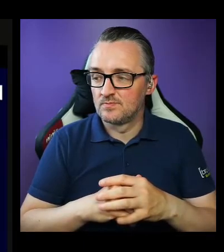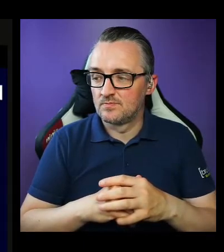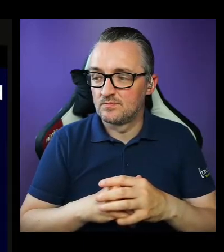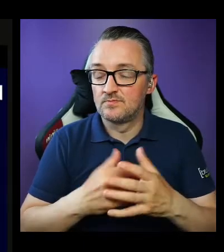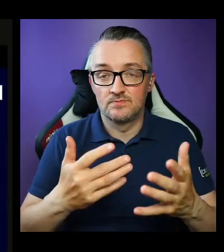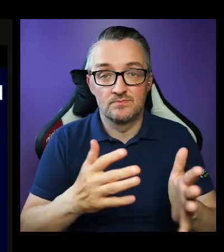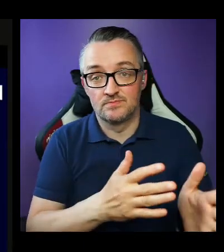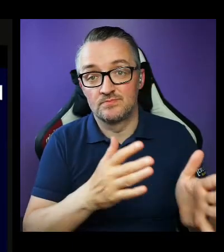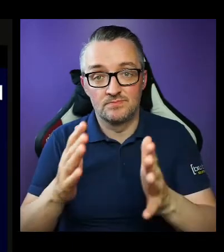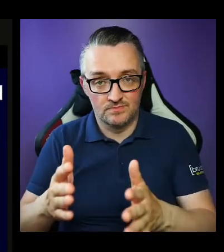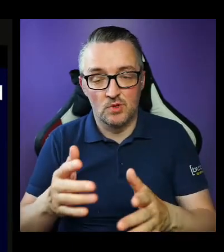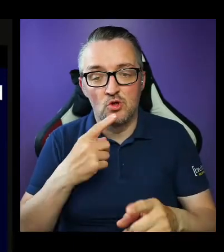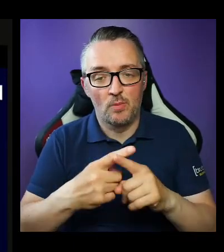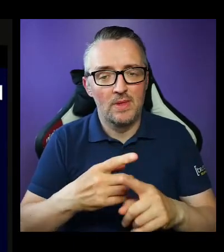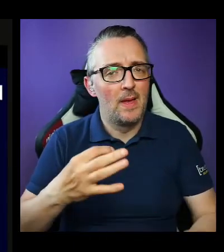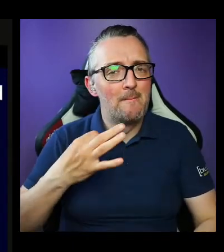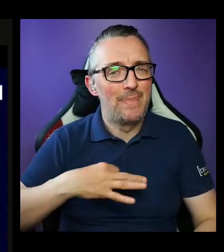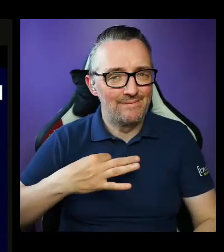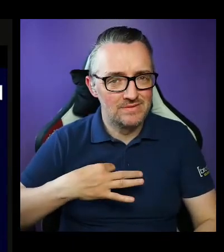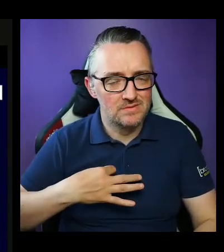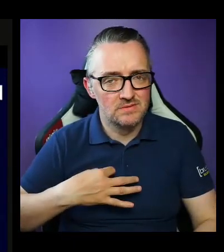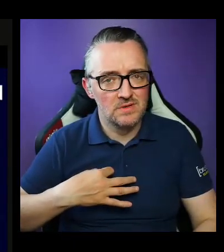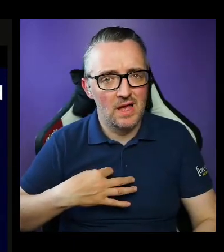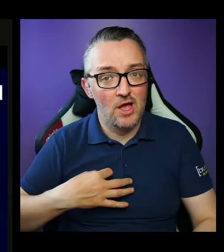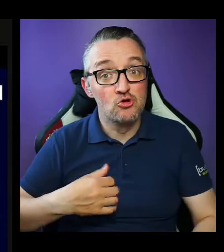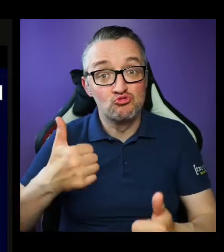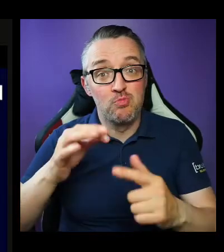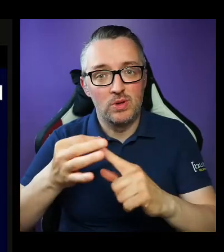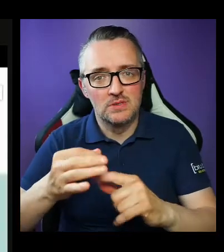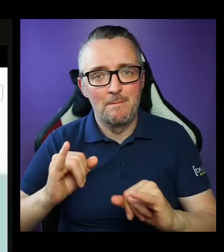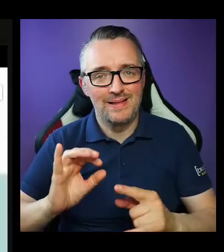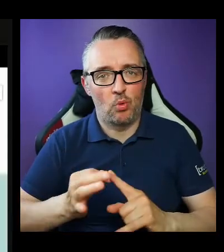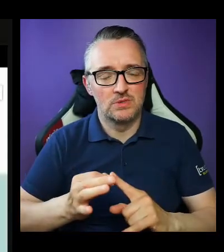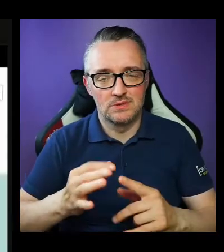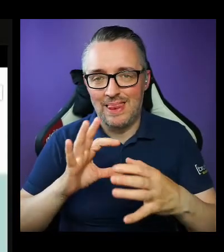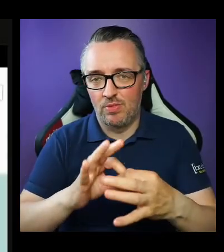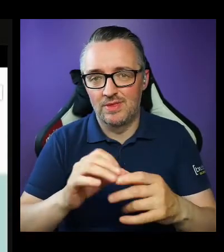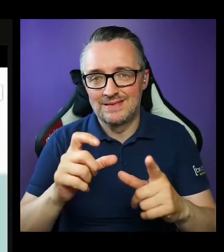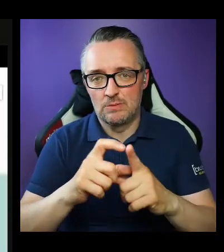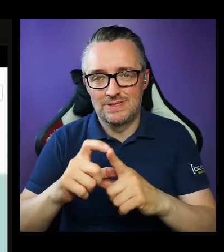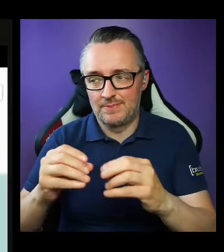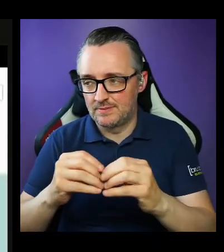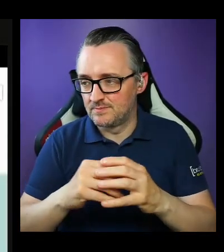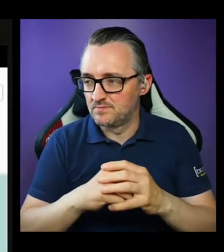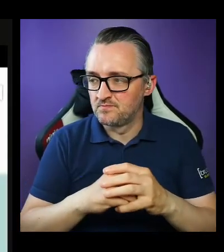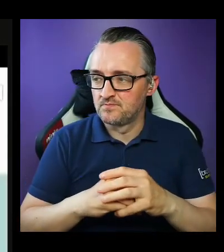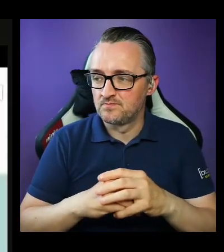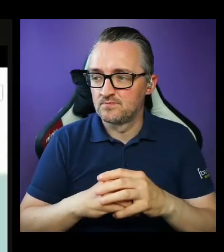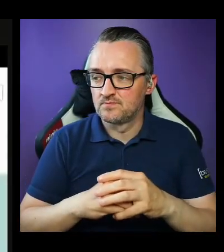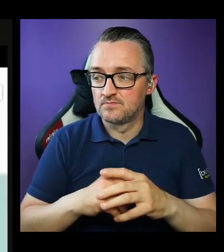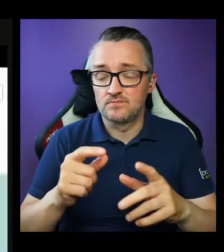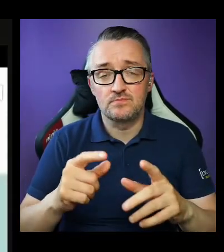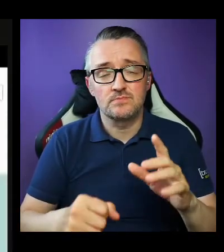But now let's talk about some of the benefits and downsides of working with DynamoDB. And I would say the